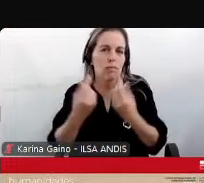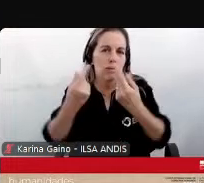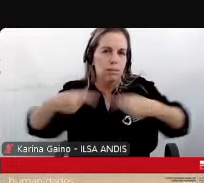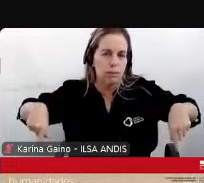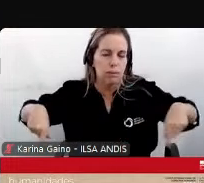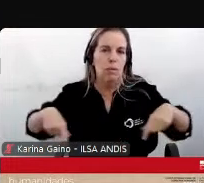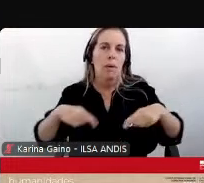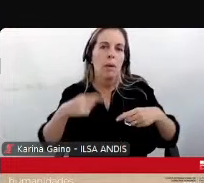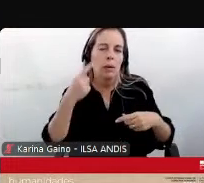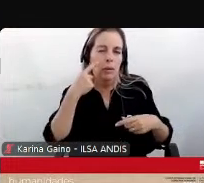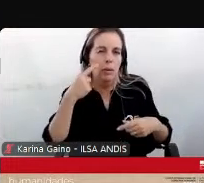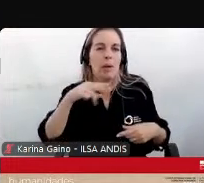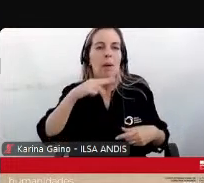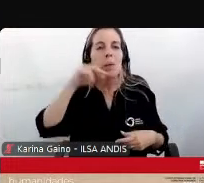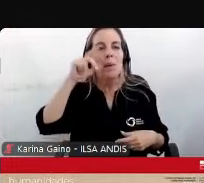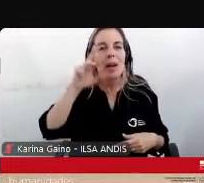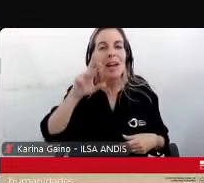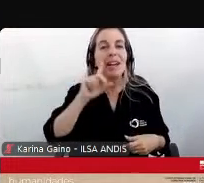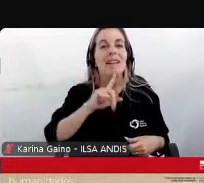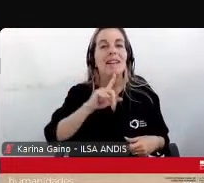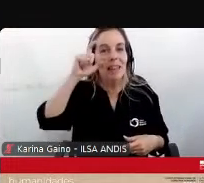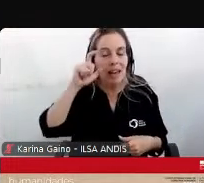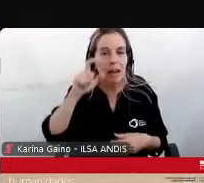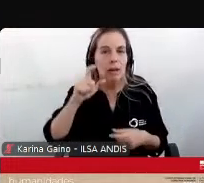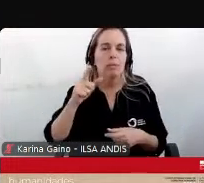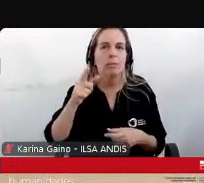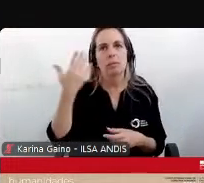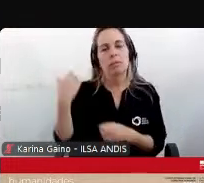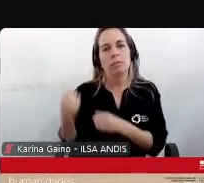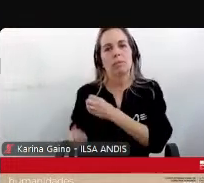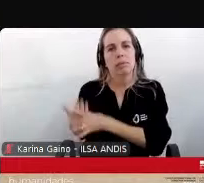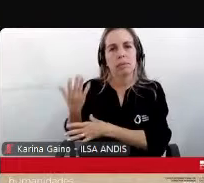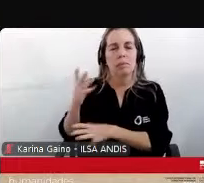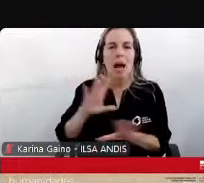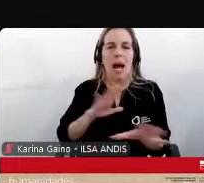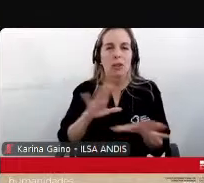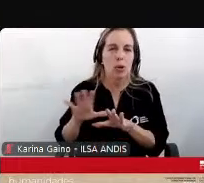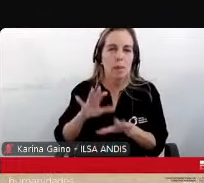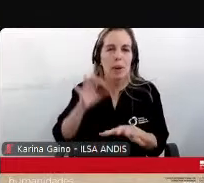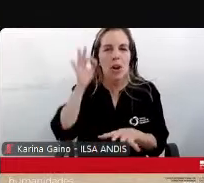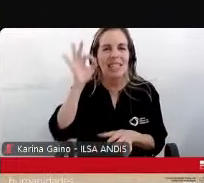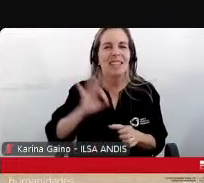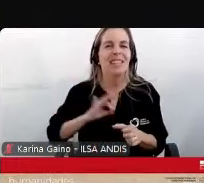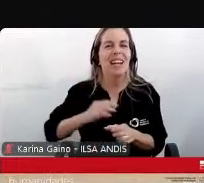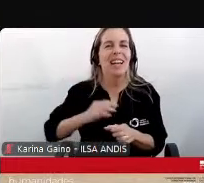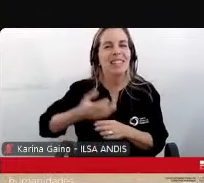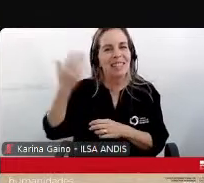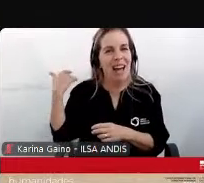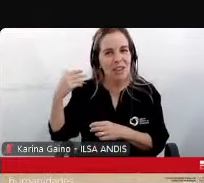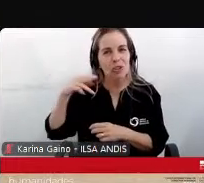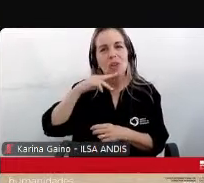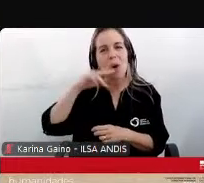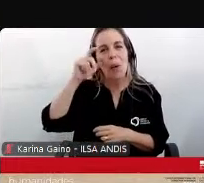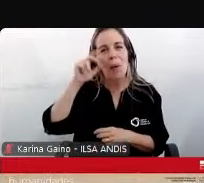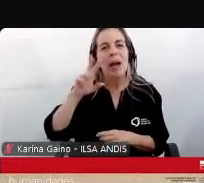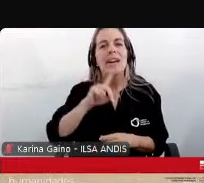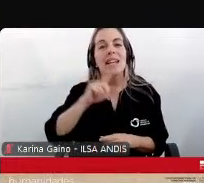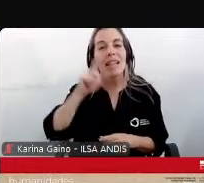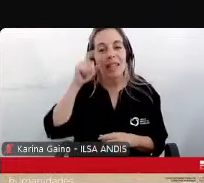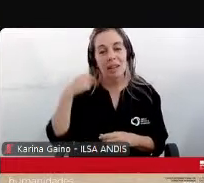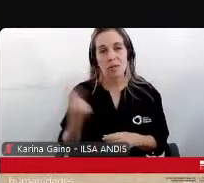founded about 30 years ago, and we work with governments, civil